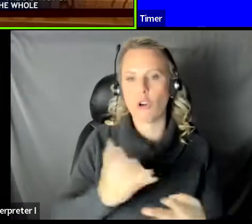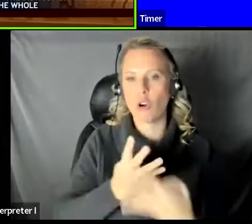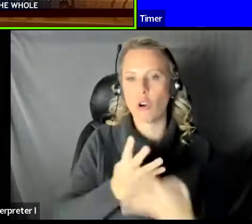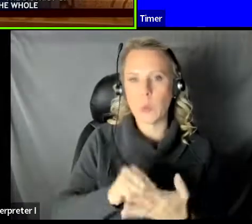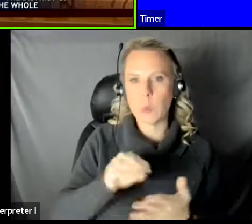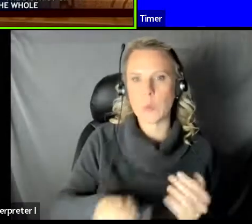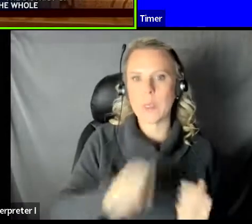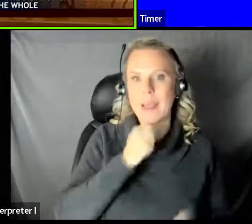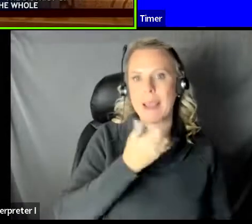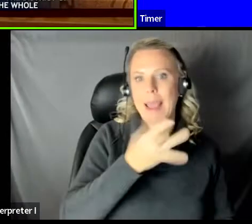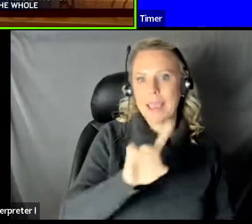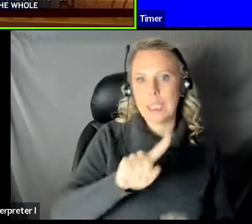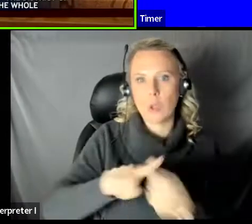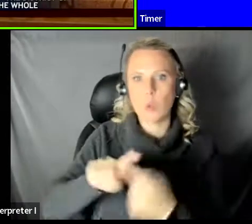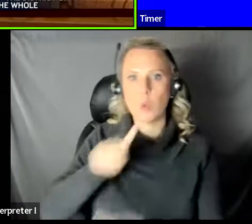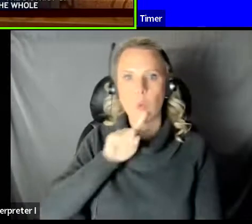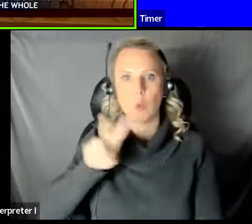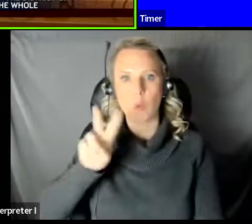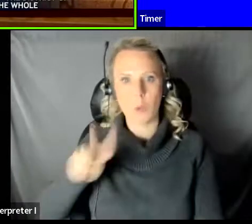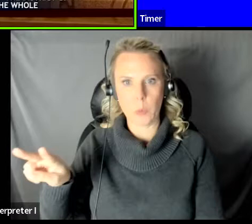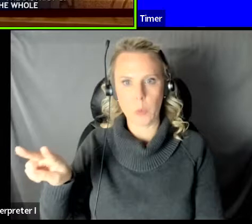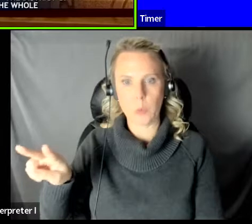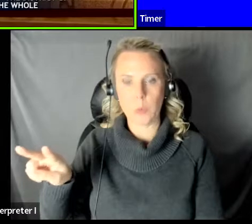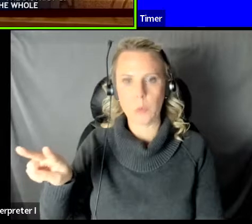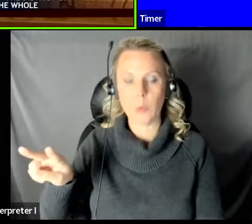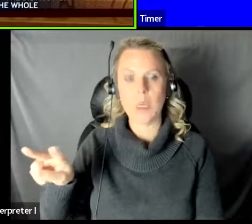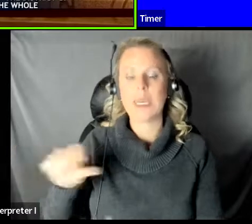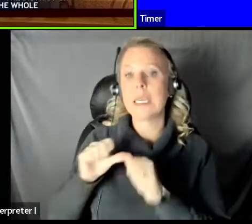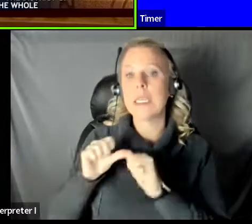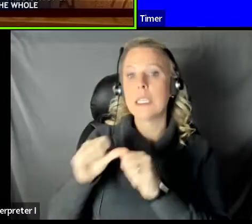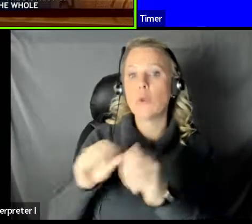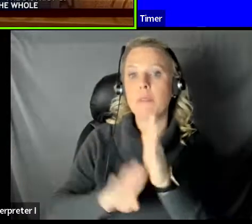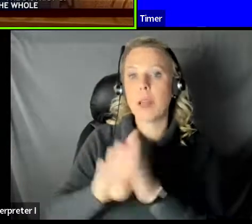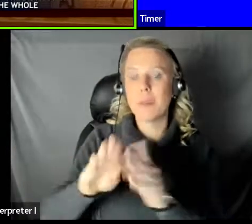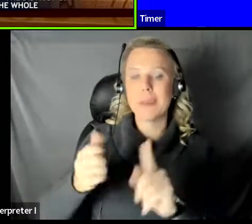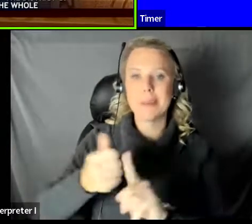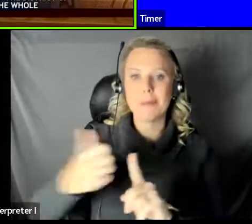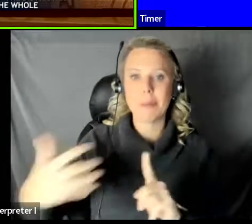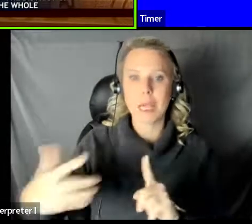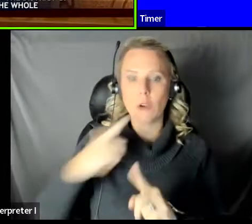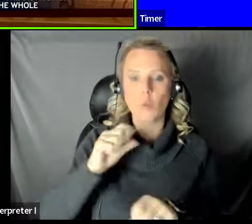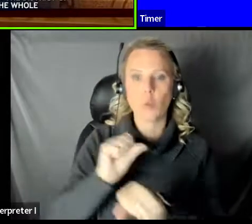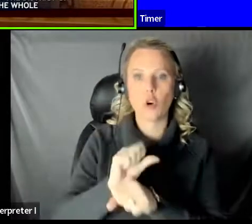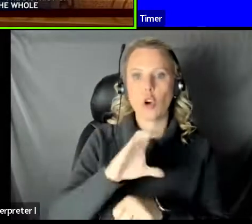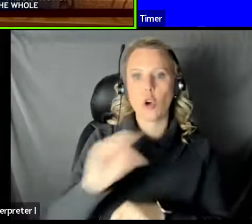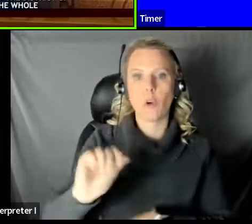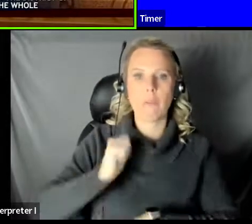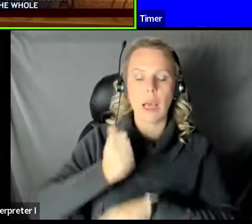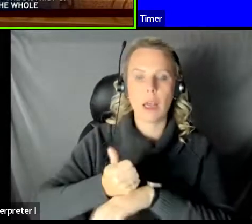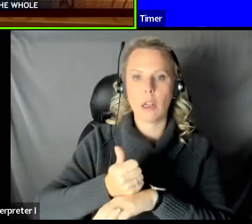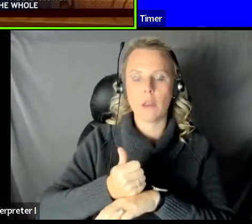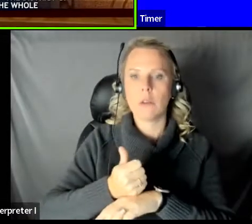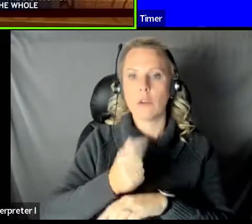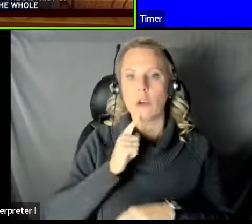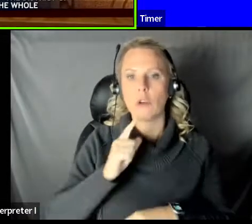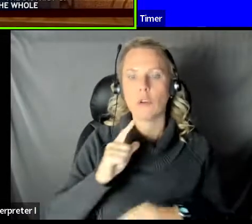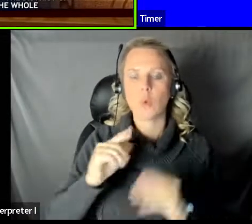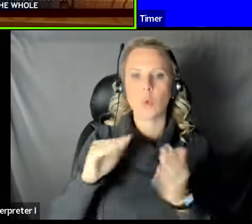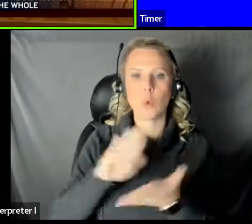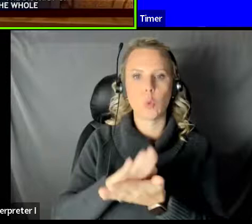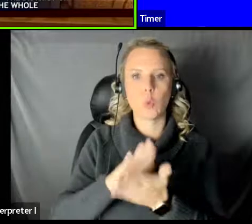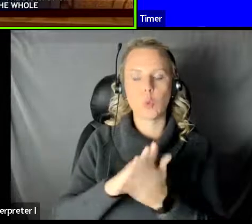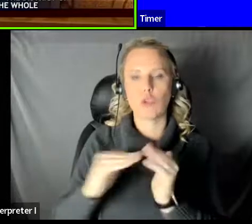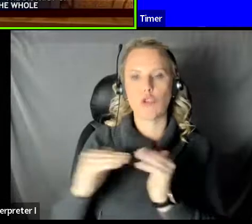ages 18 to 22. To continue, develop, and expand on this work, she co-founded and launched the School Justice Project